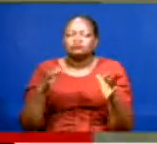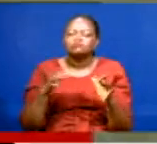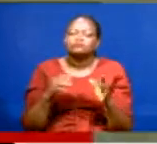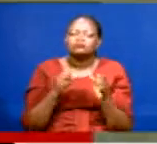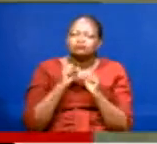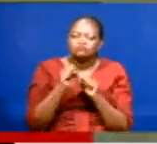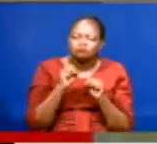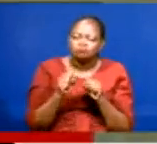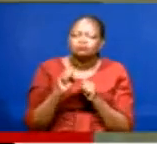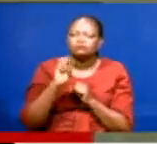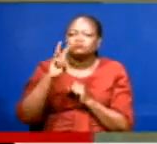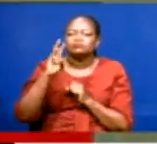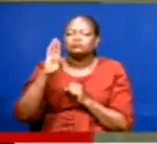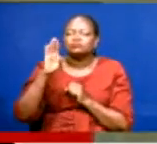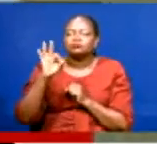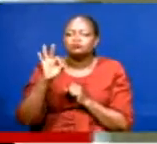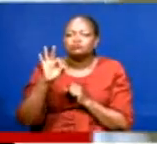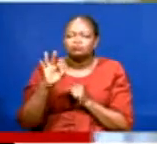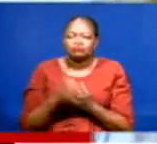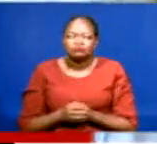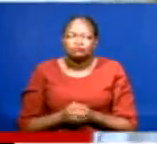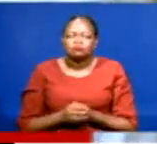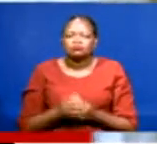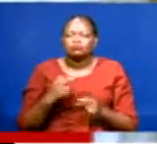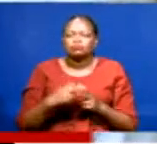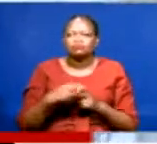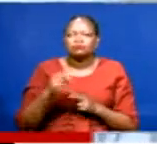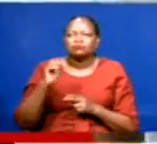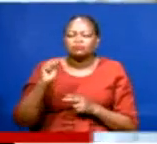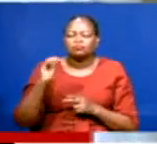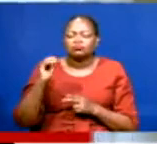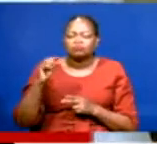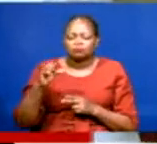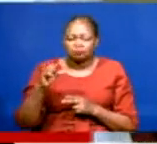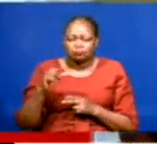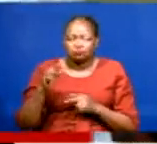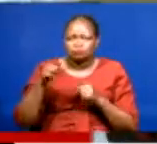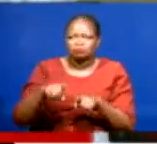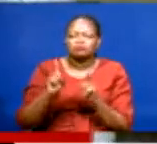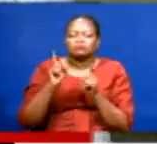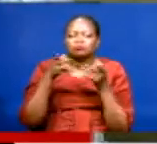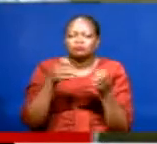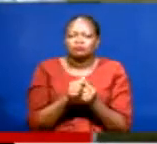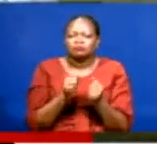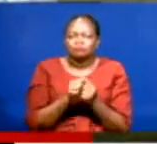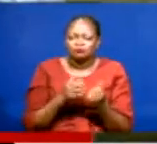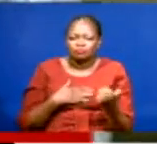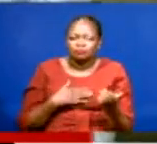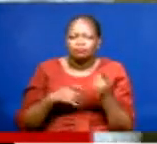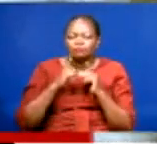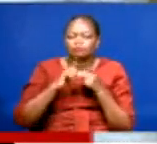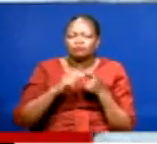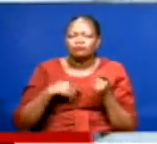a WBF title. That's Sarah Achieng. She's the Angel of Four. She's here with me and she's speaking to me about